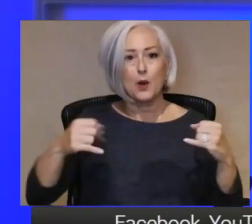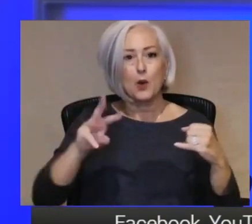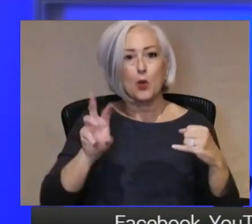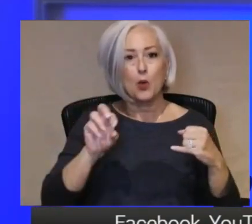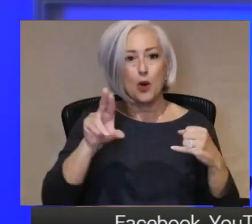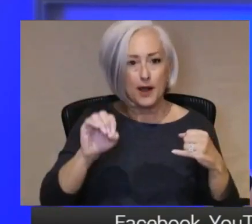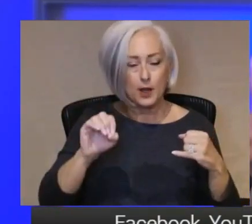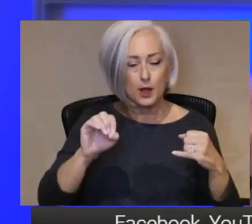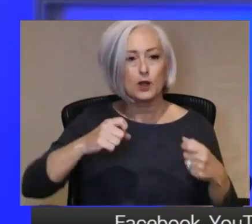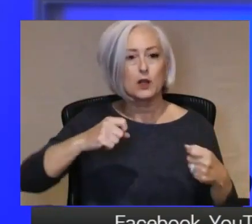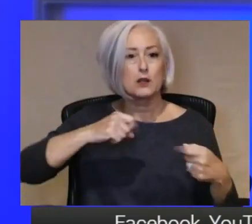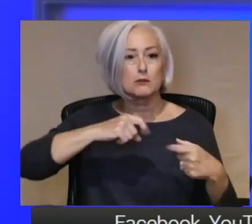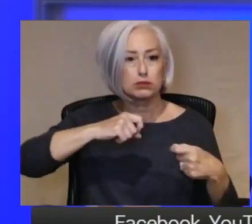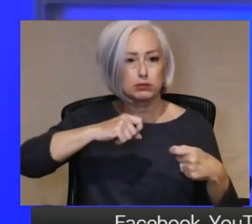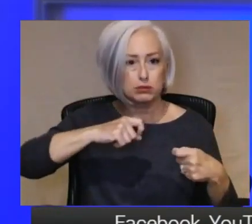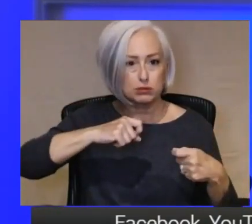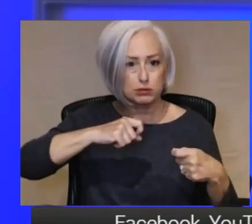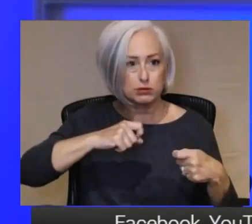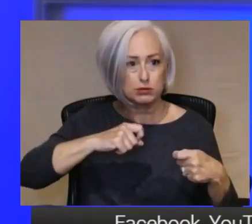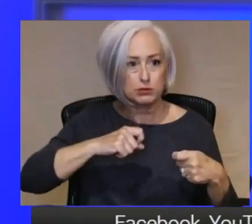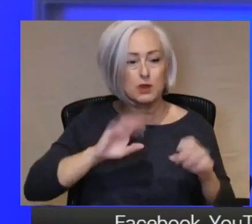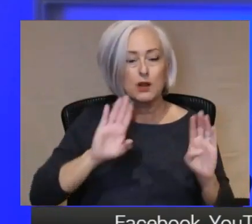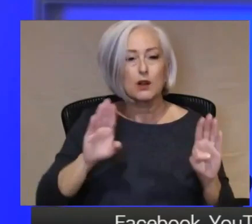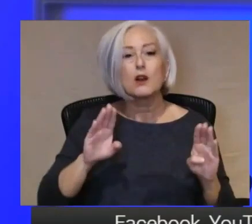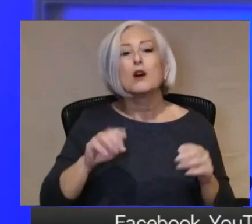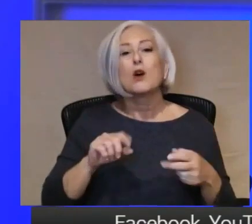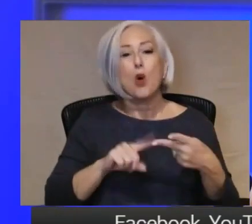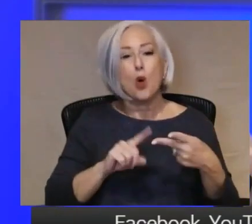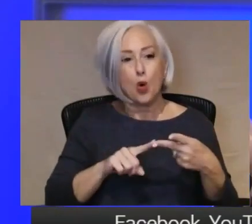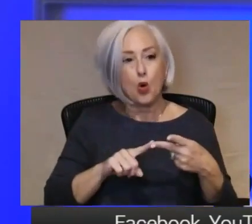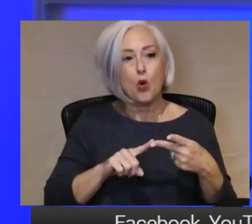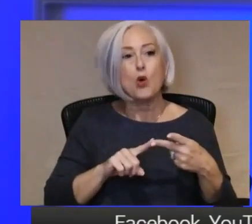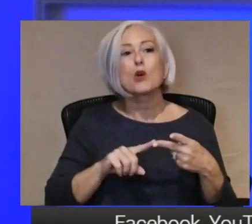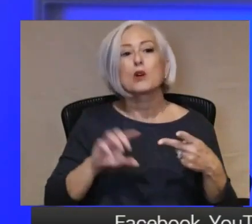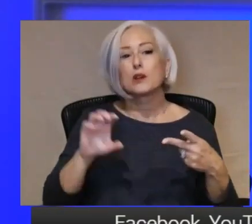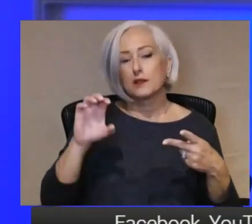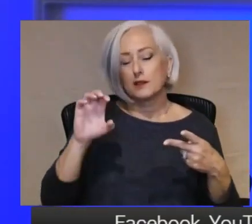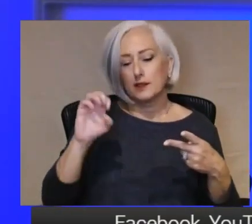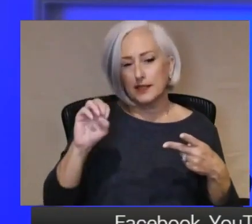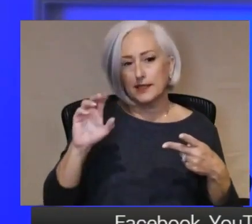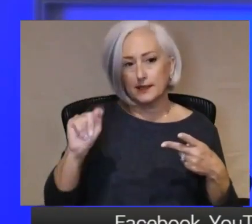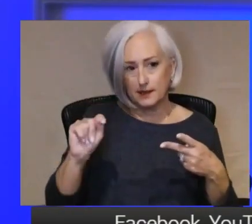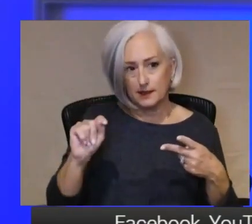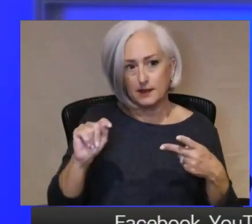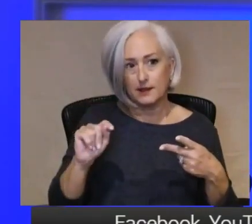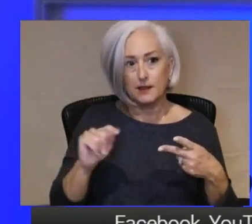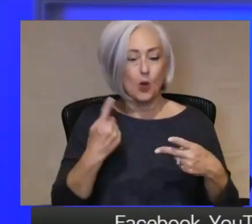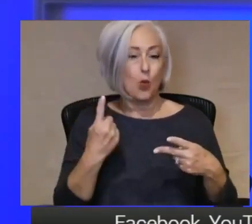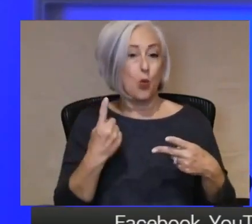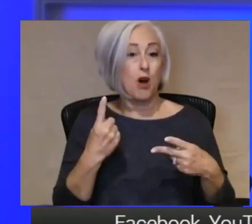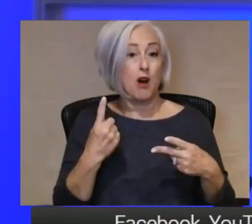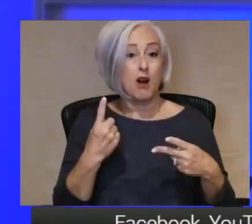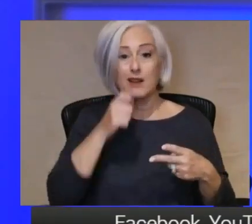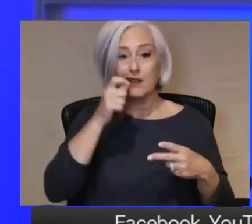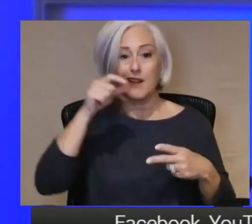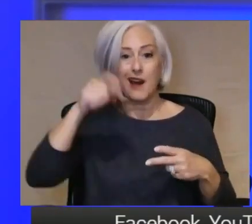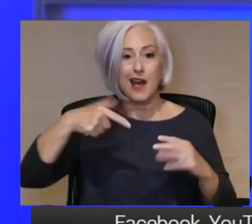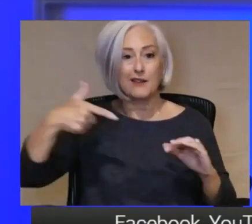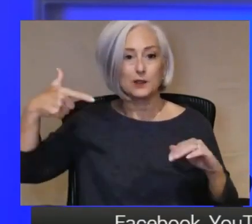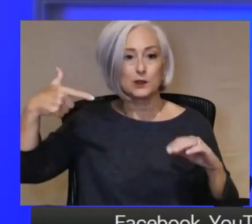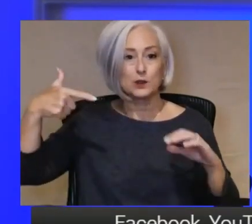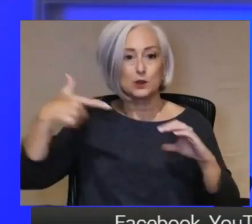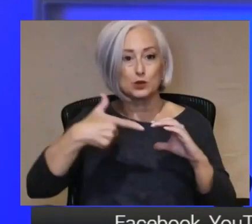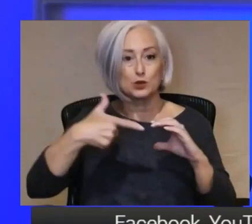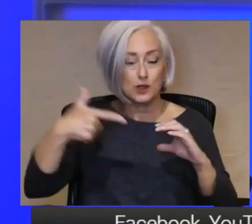focused ultrasound. So those are the two options. And so there's a big difference. You know, one is minimally invasive, and the other one does involve putting a wire